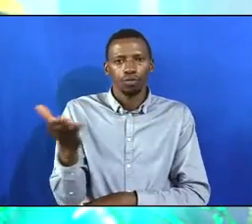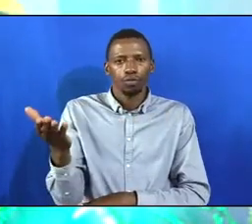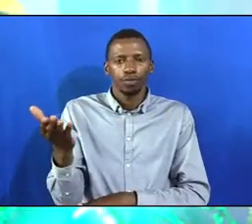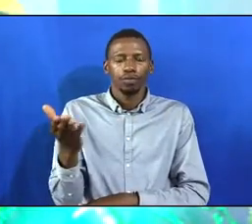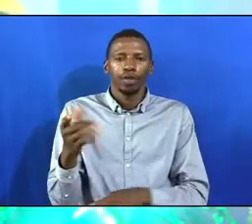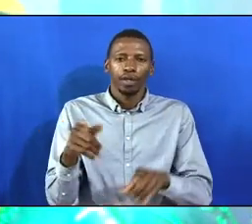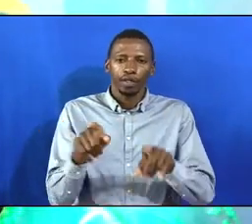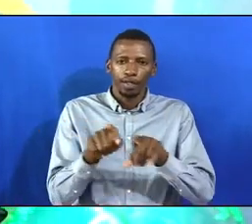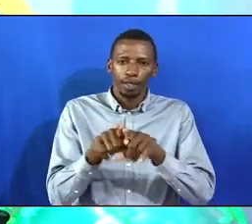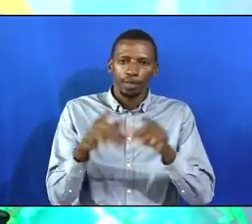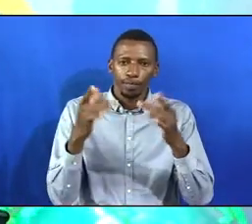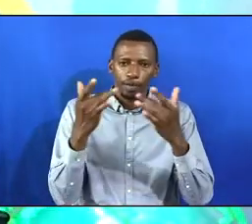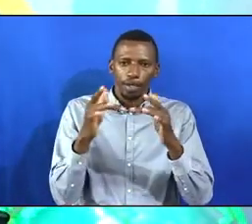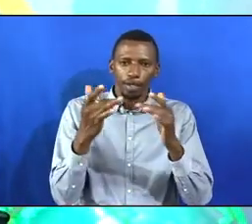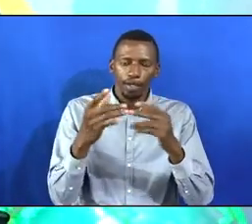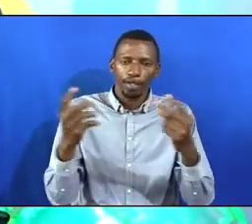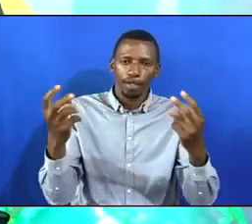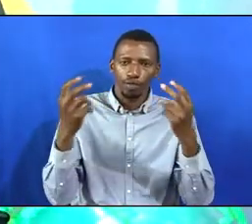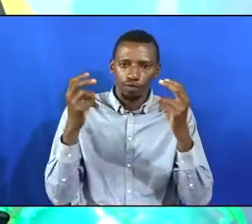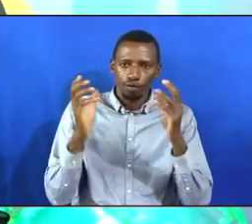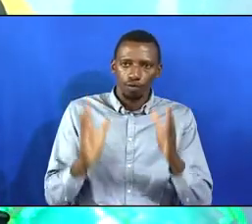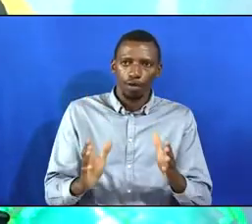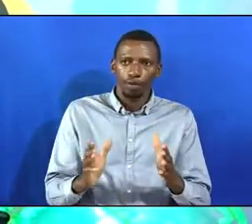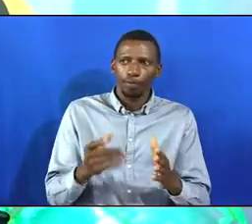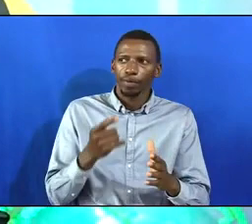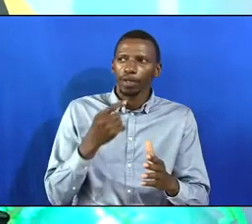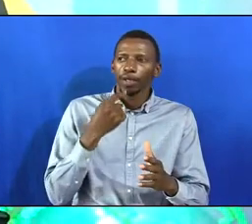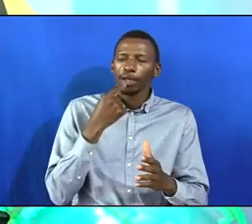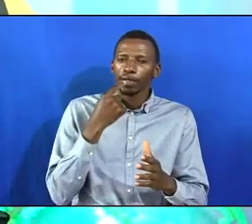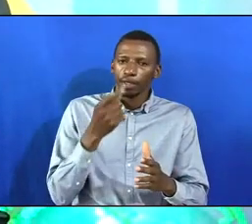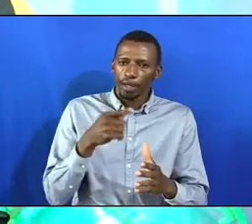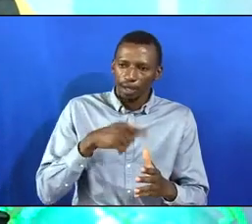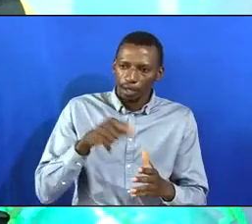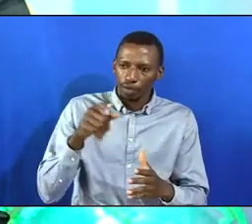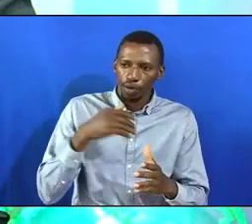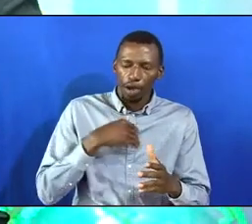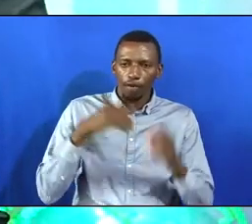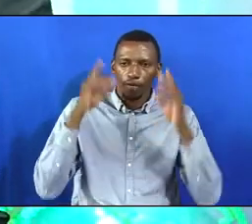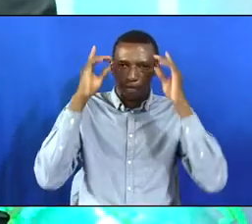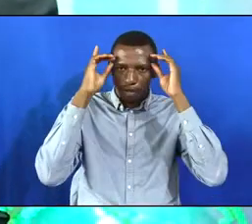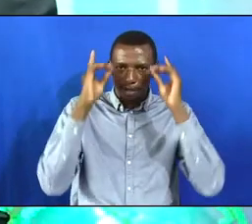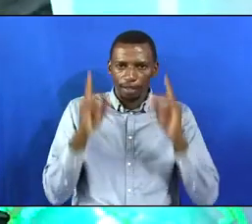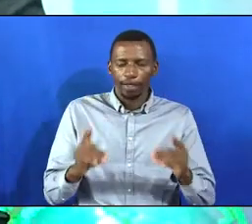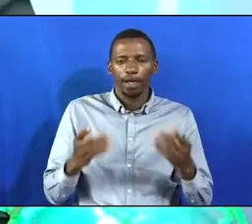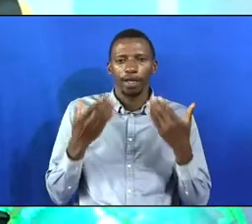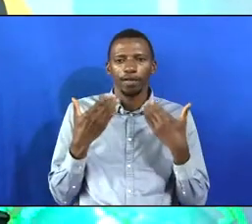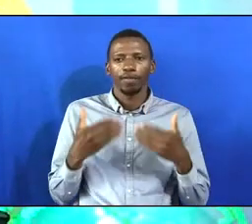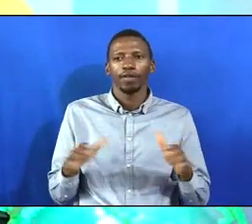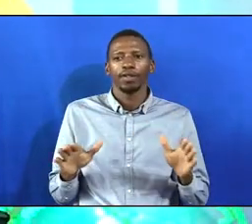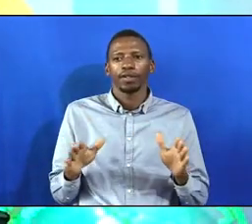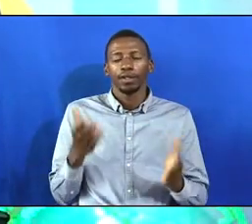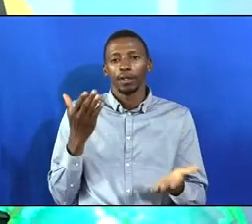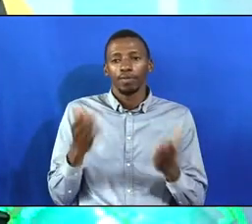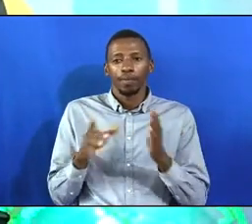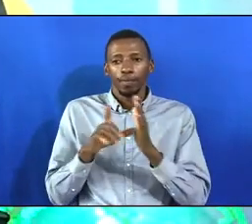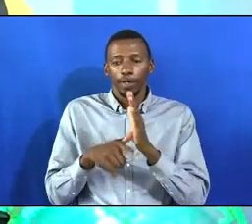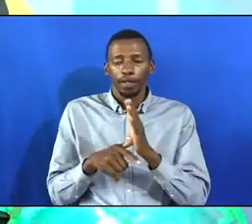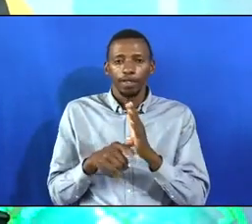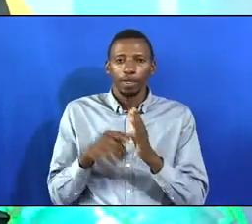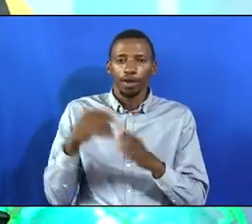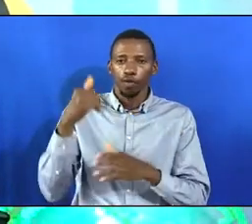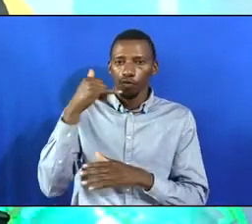viewers, I'll want that you communicate with us, tell us you've made a decision. Maybe later on I'll give you a number to which you can